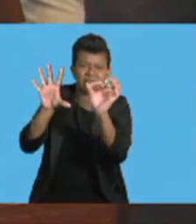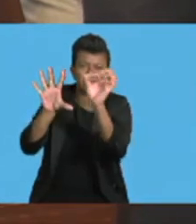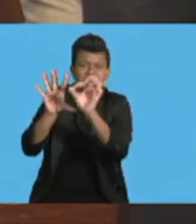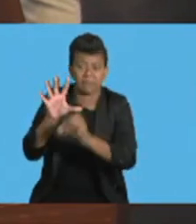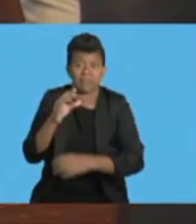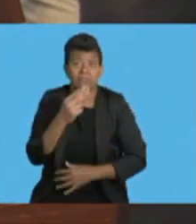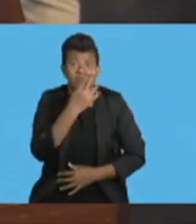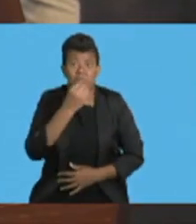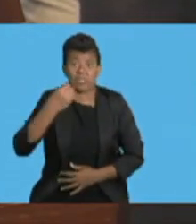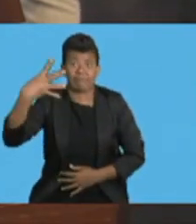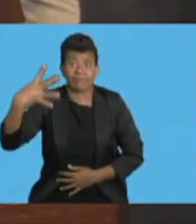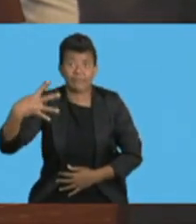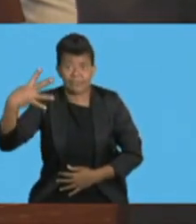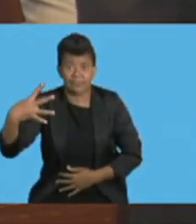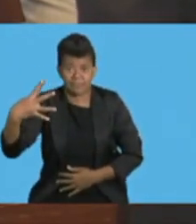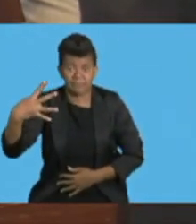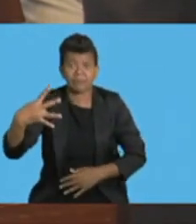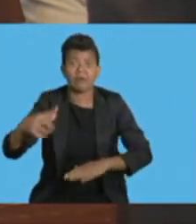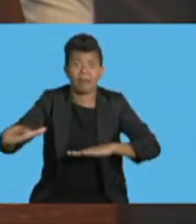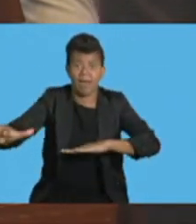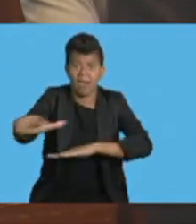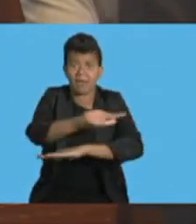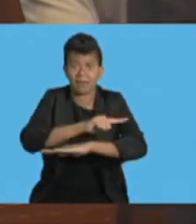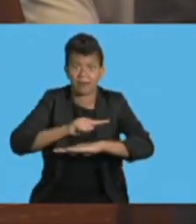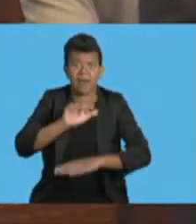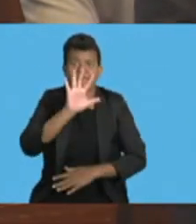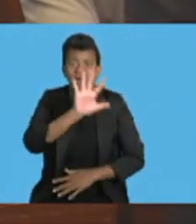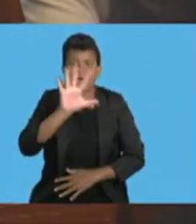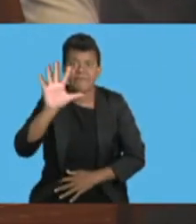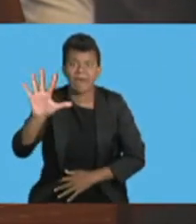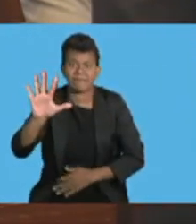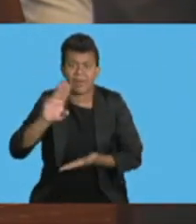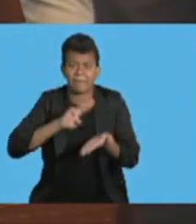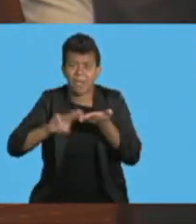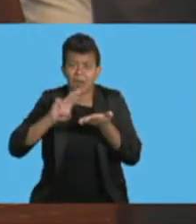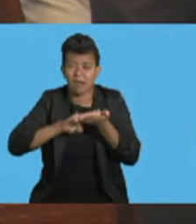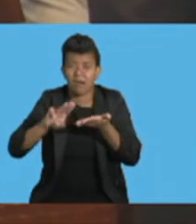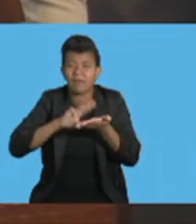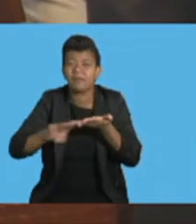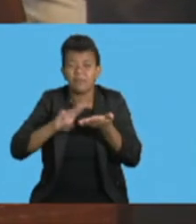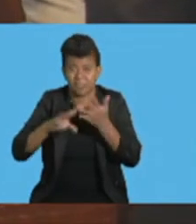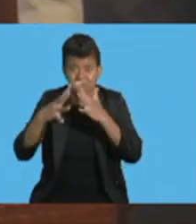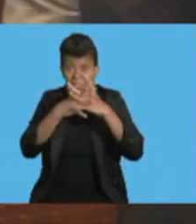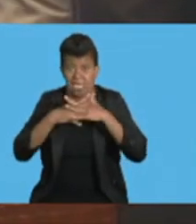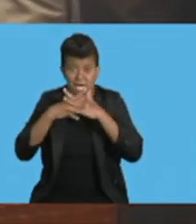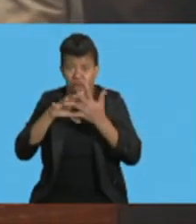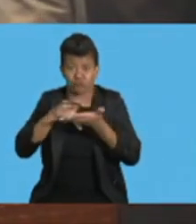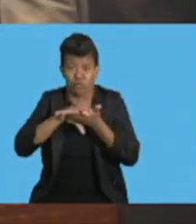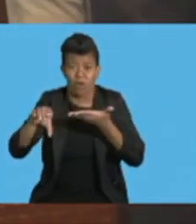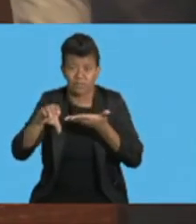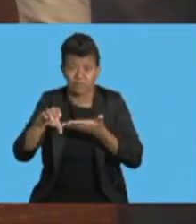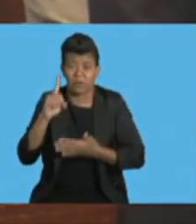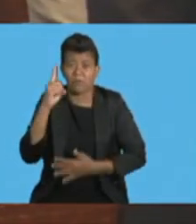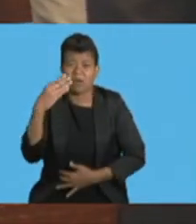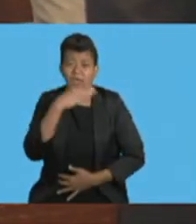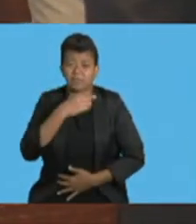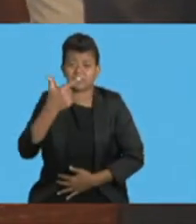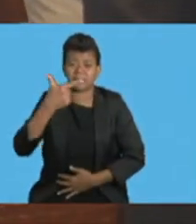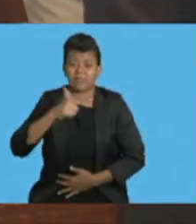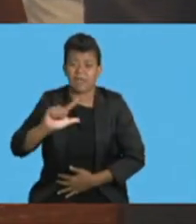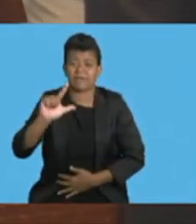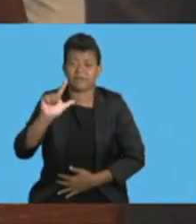Delhi was valued at $55 million US. Currently it's somewhere around 107 to 110 million Fijian dollars.